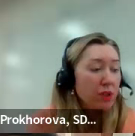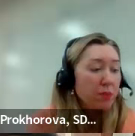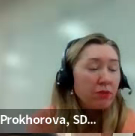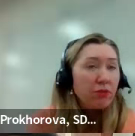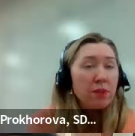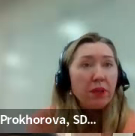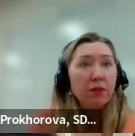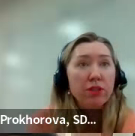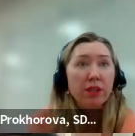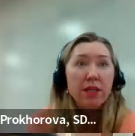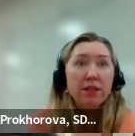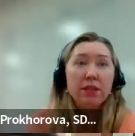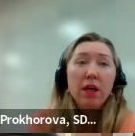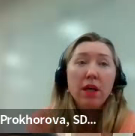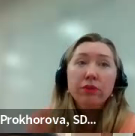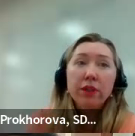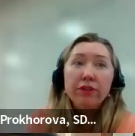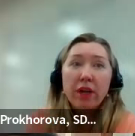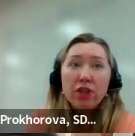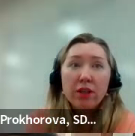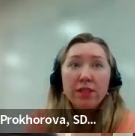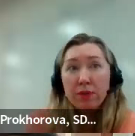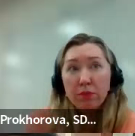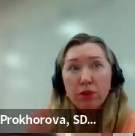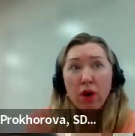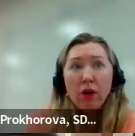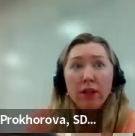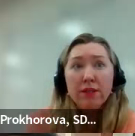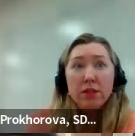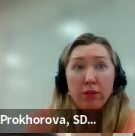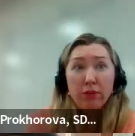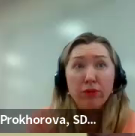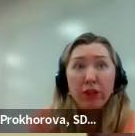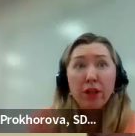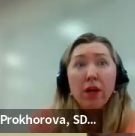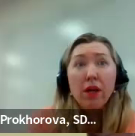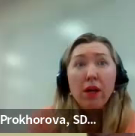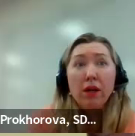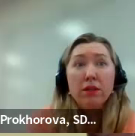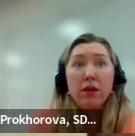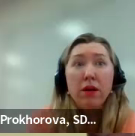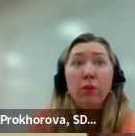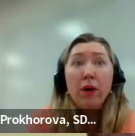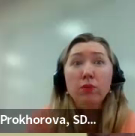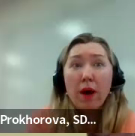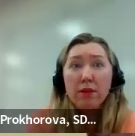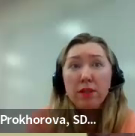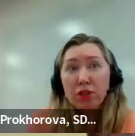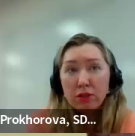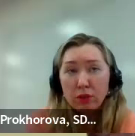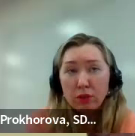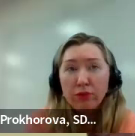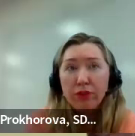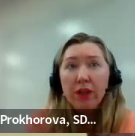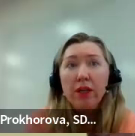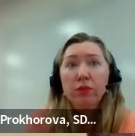as for speaking for successes, we are financially accessible. So our classes are for free, and one-on-one